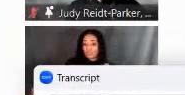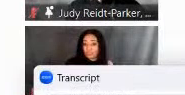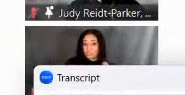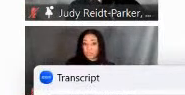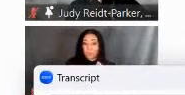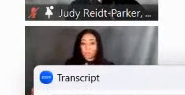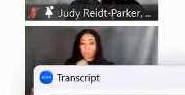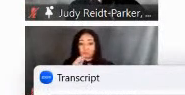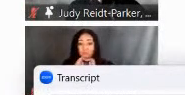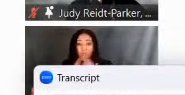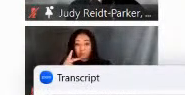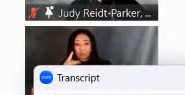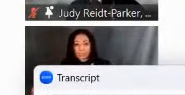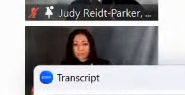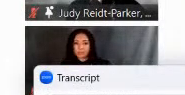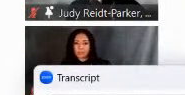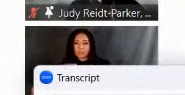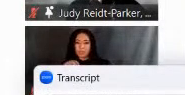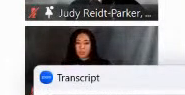summative assessments.